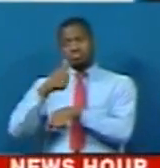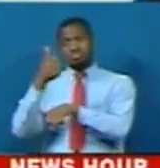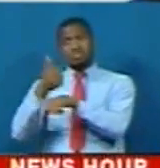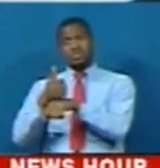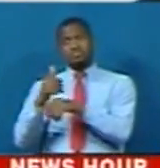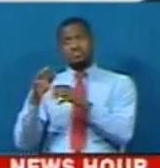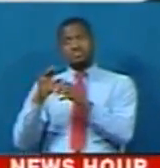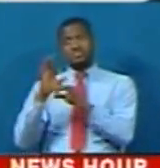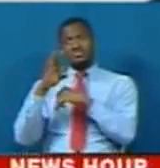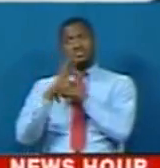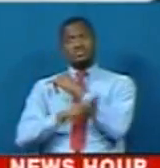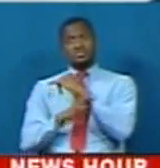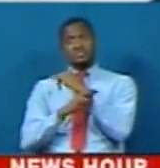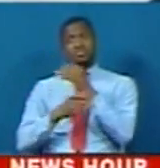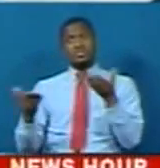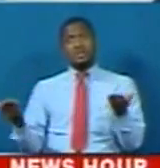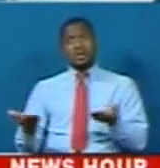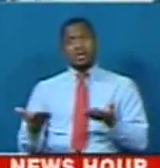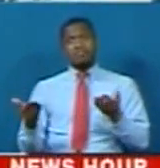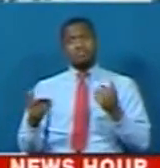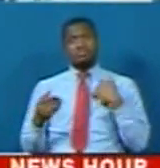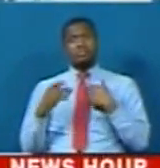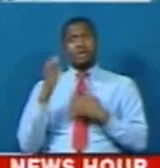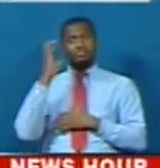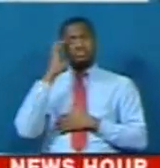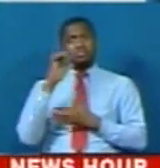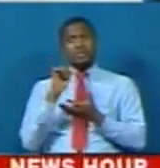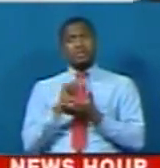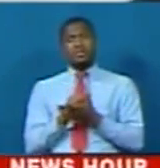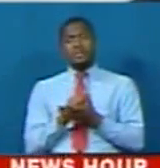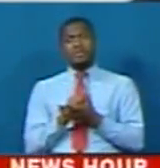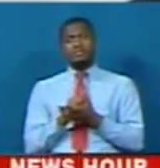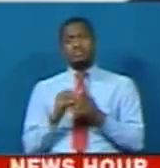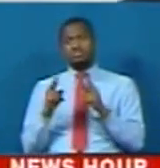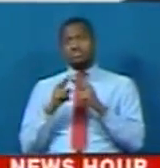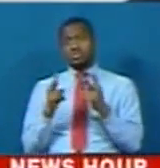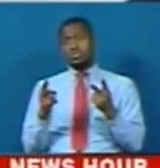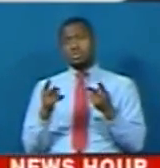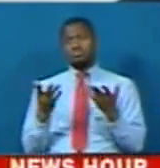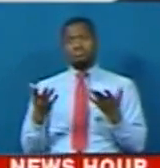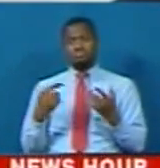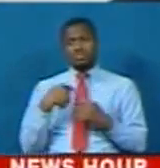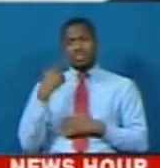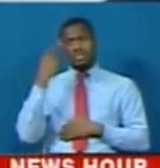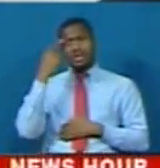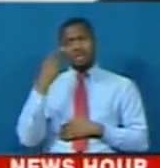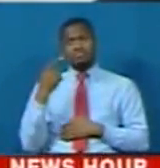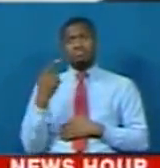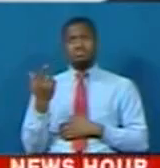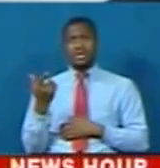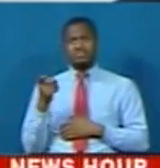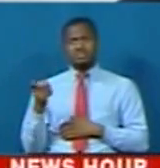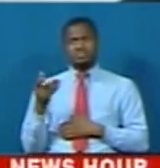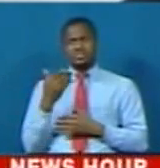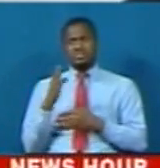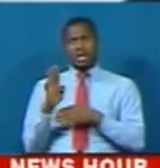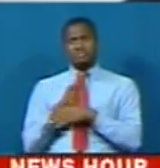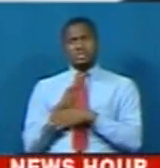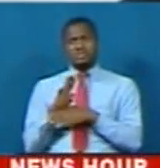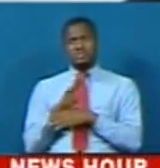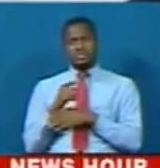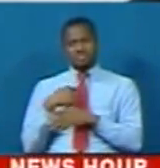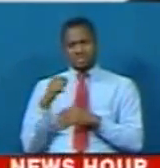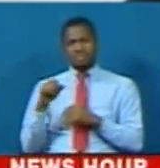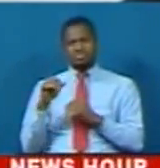Leyland should invest into this country in terms of facility. I think this is a